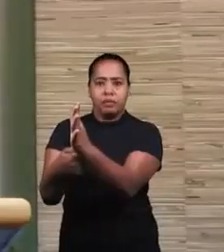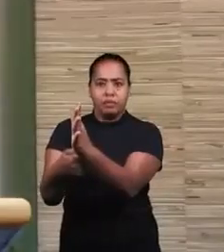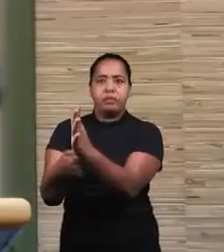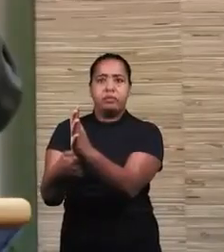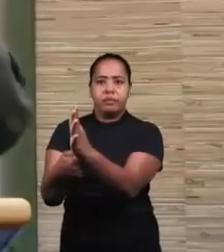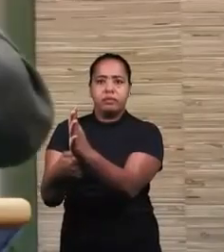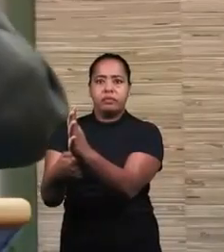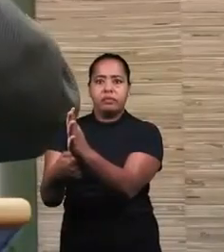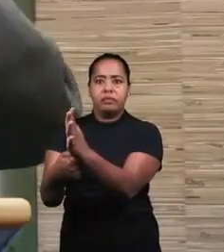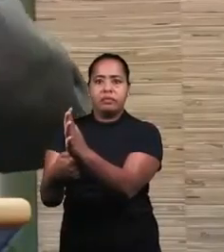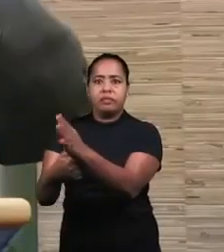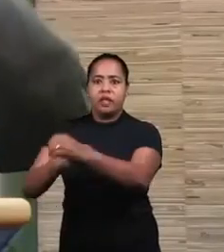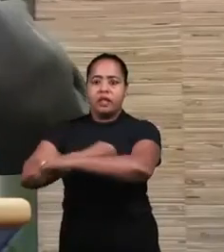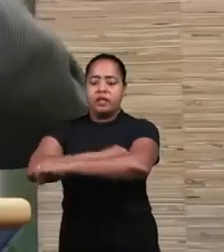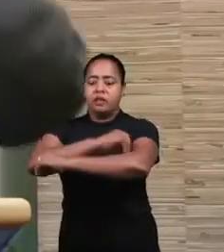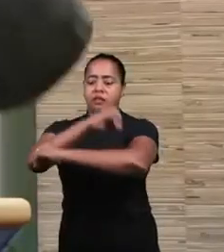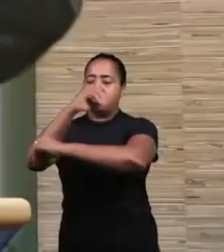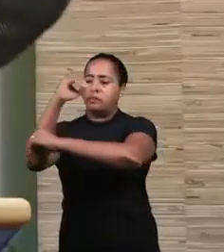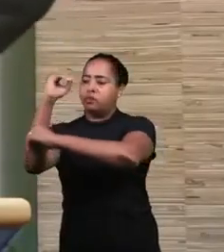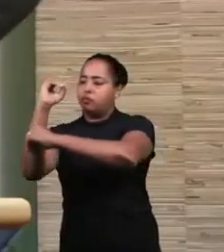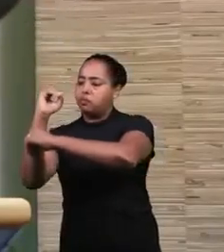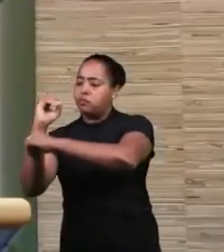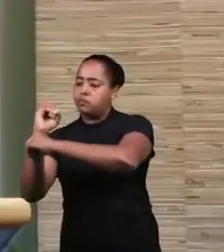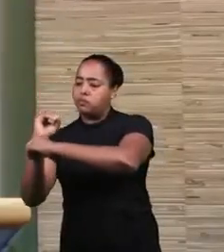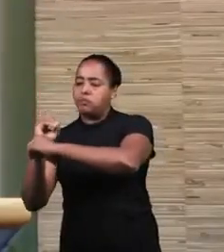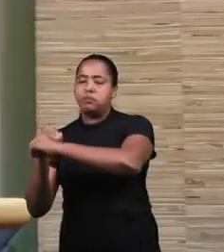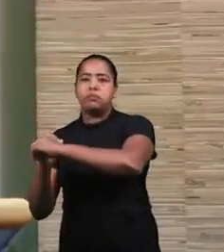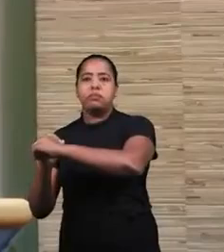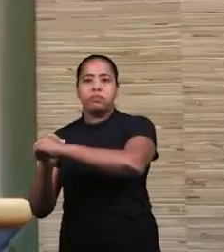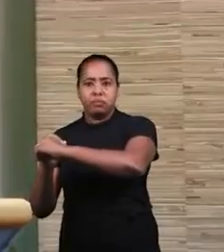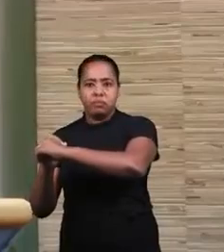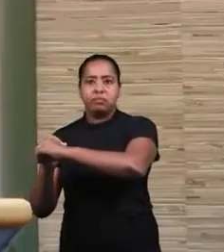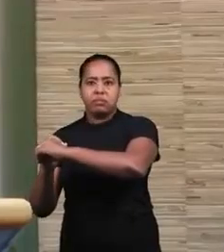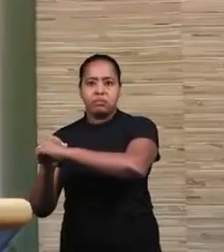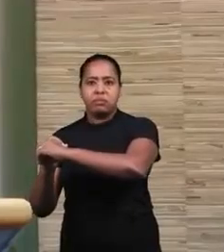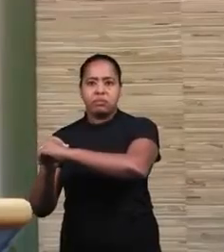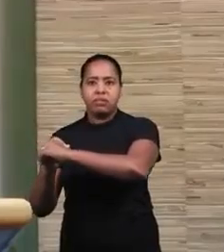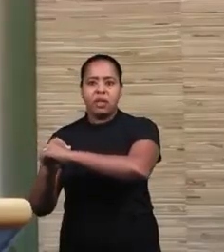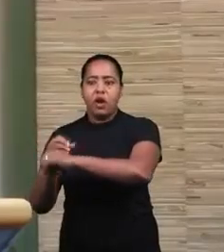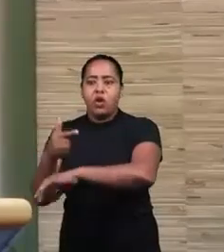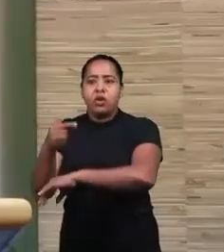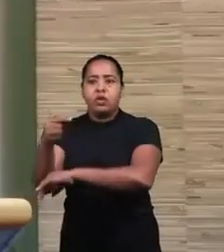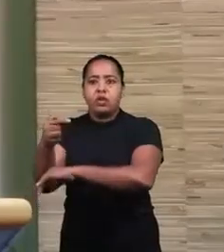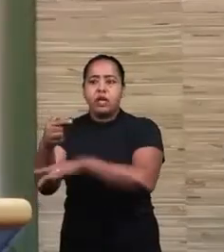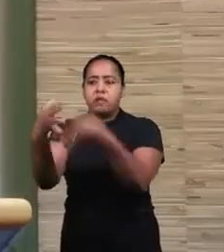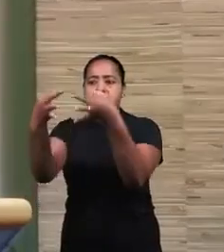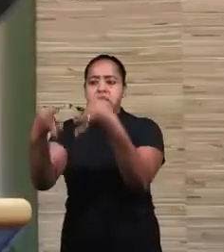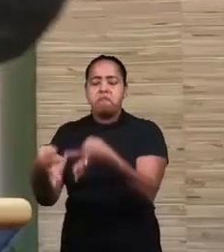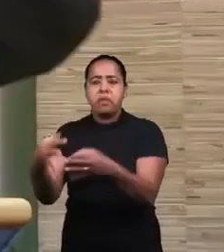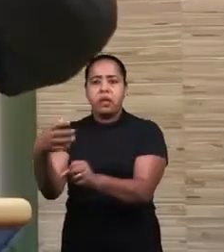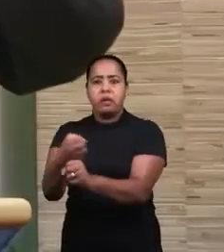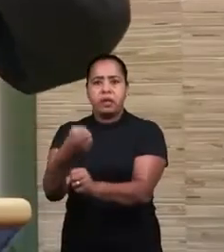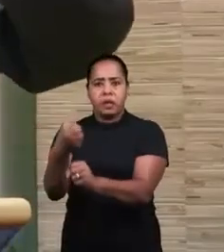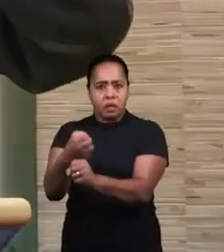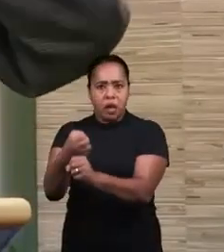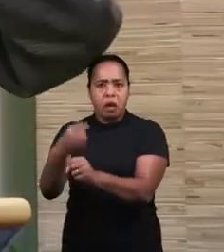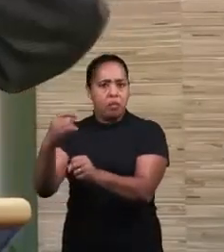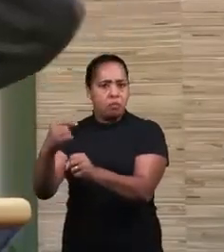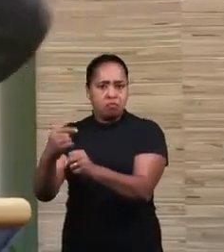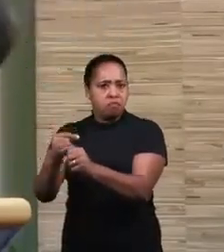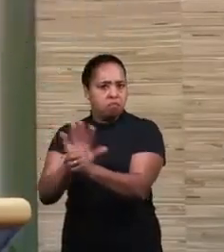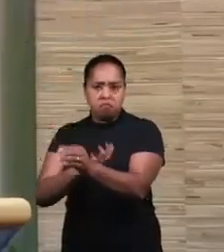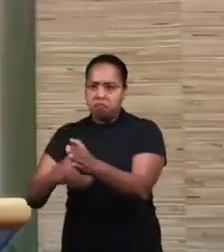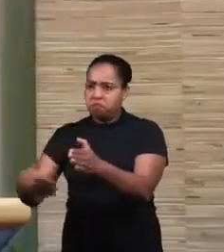explained. So this is the sunset of the seventh day. The work is perfect. Seven speaks about the perfection of the